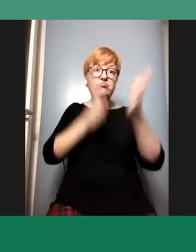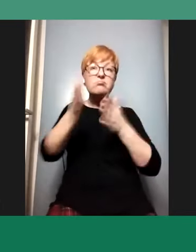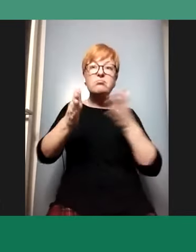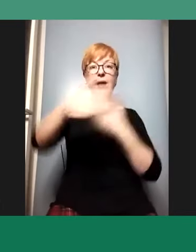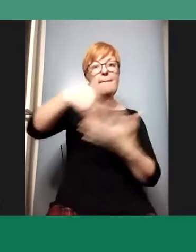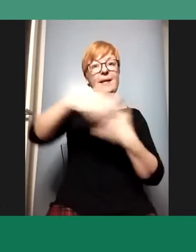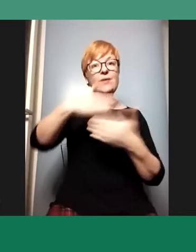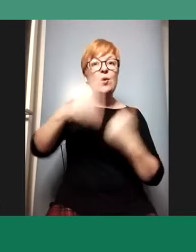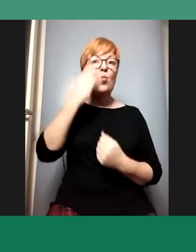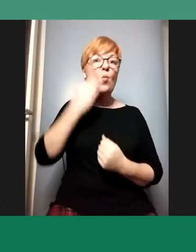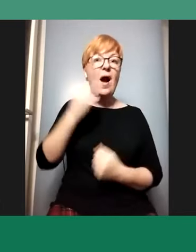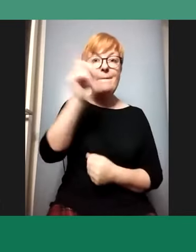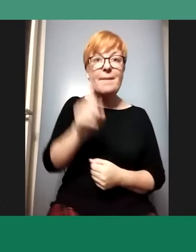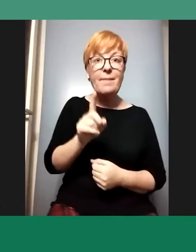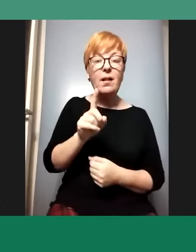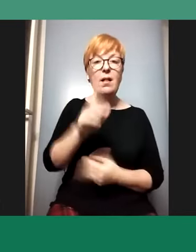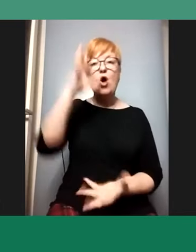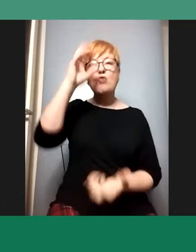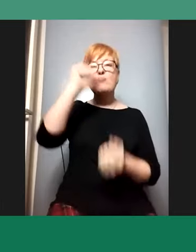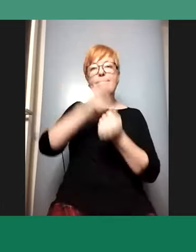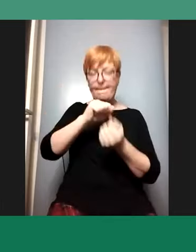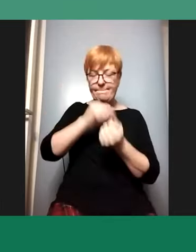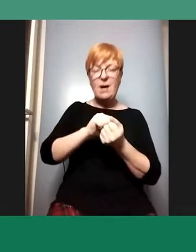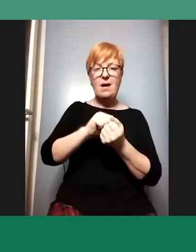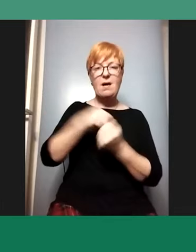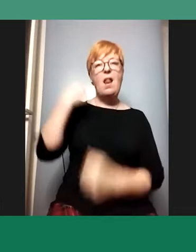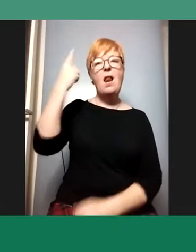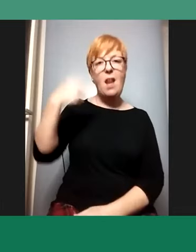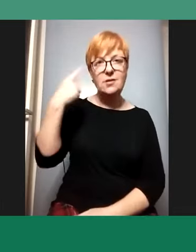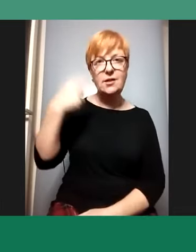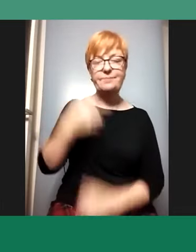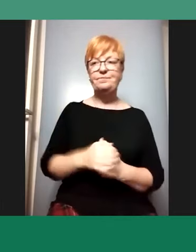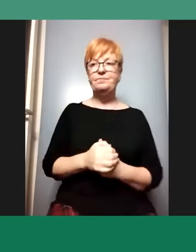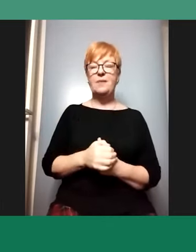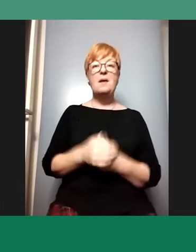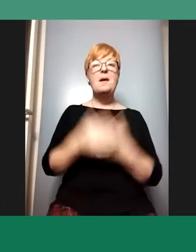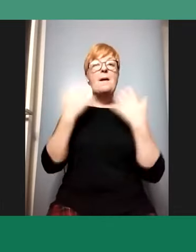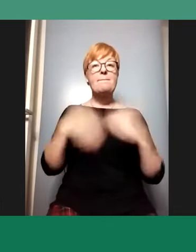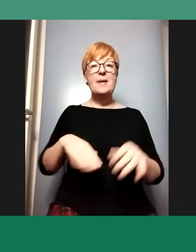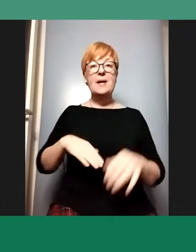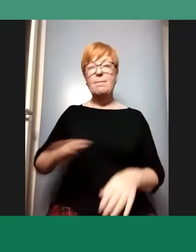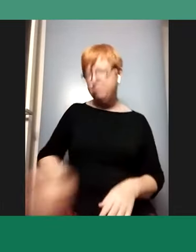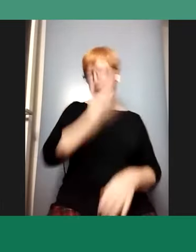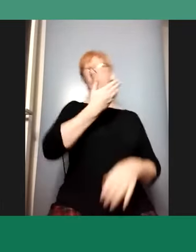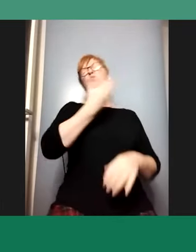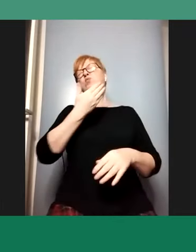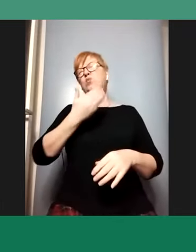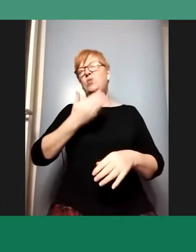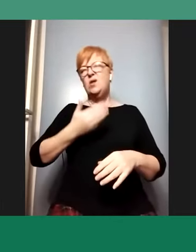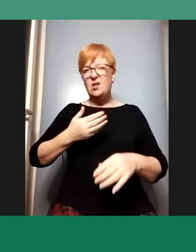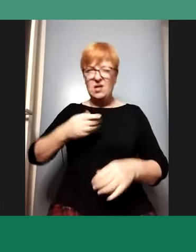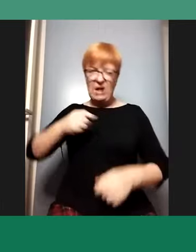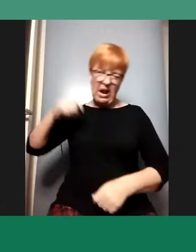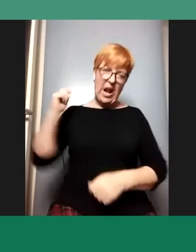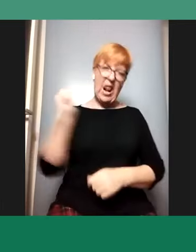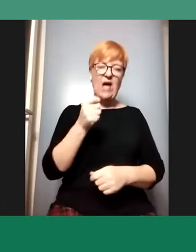remembering London. How he been slapped so hard with the lash, Sam Selvon